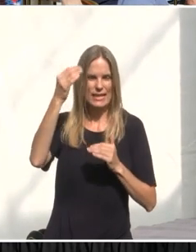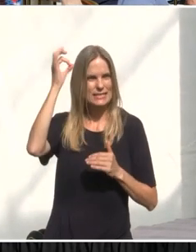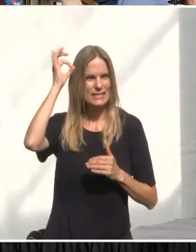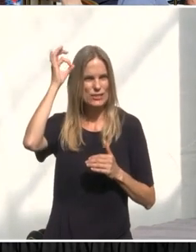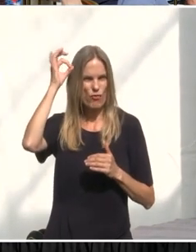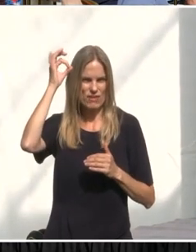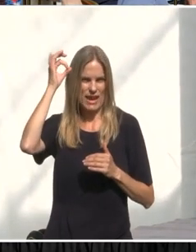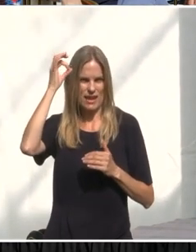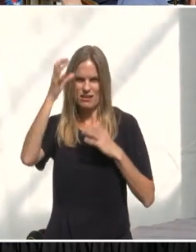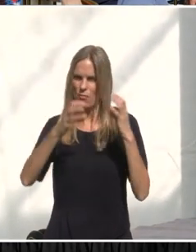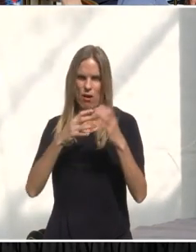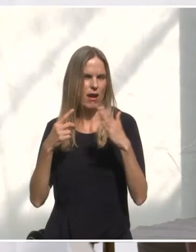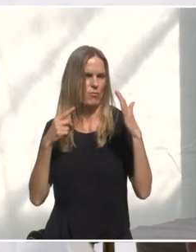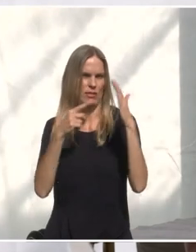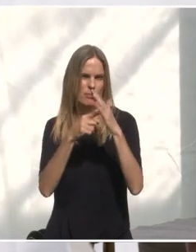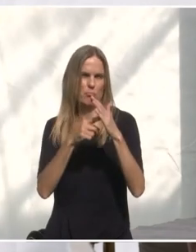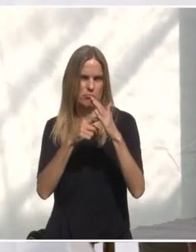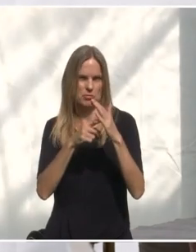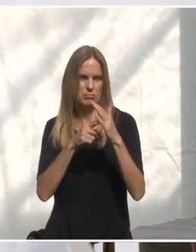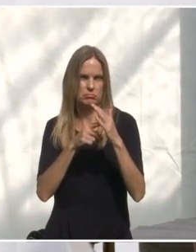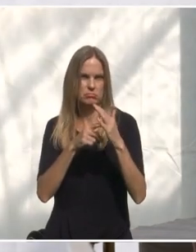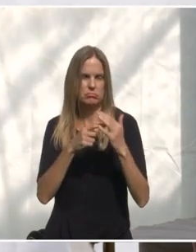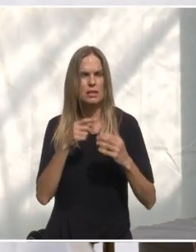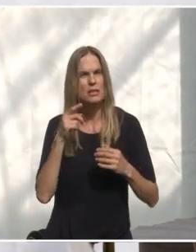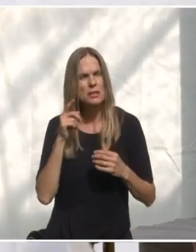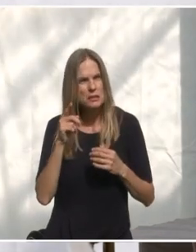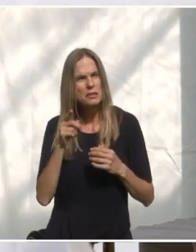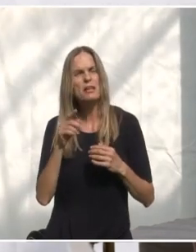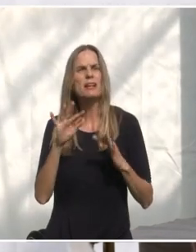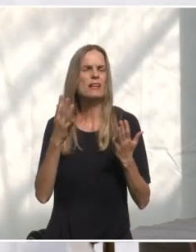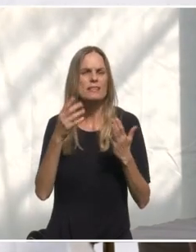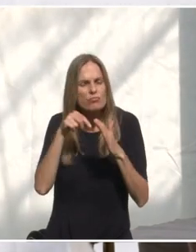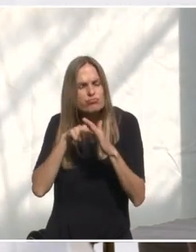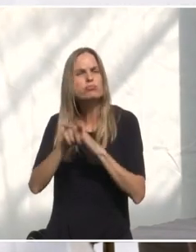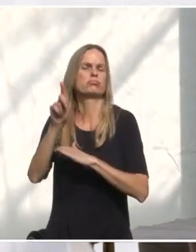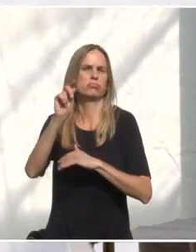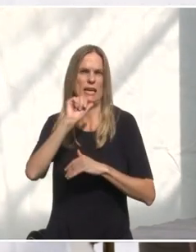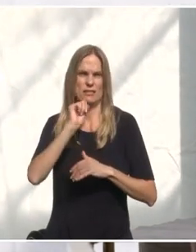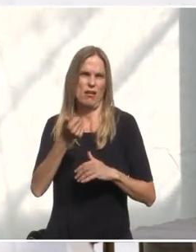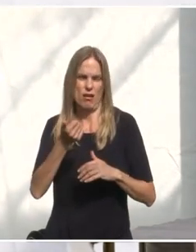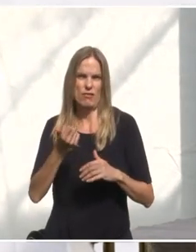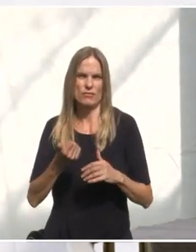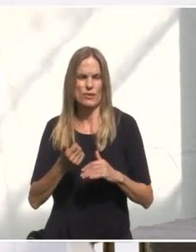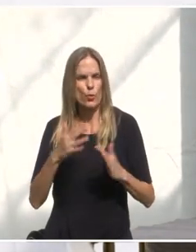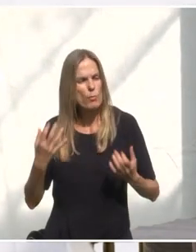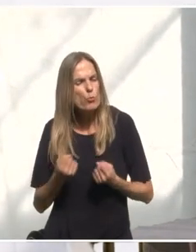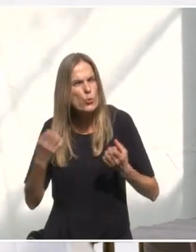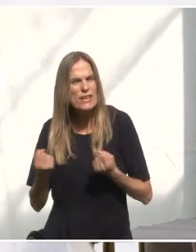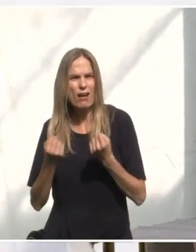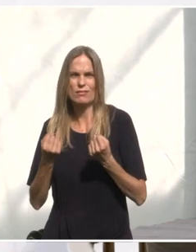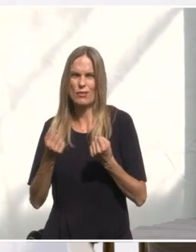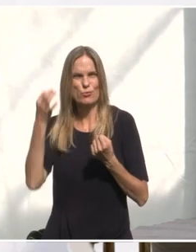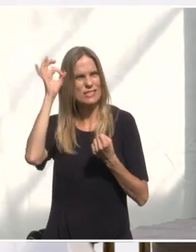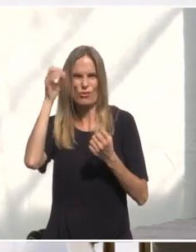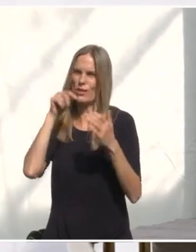world. And that's something that you just can't push through, even if you try with all your might. You just